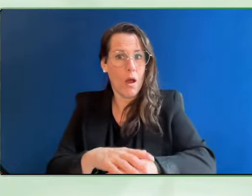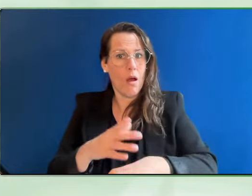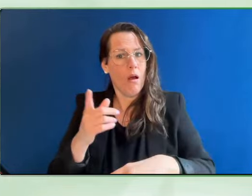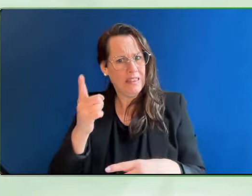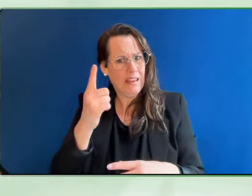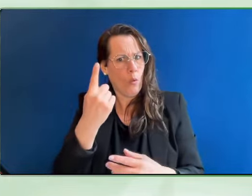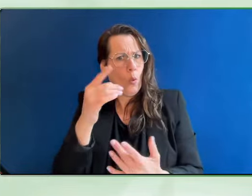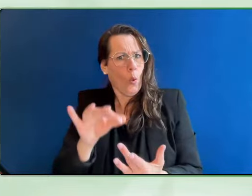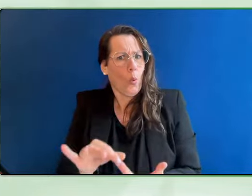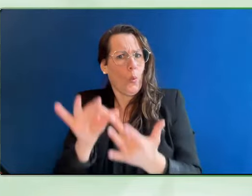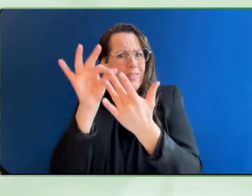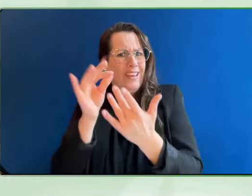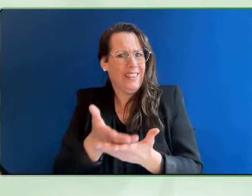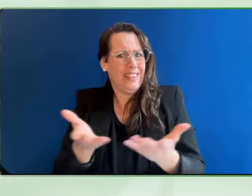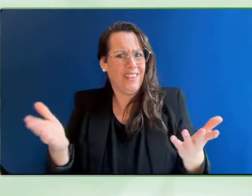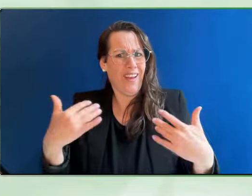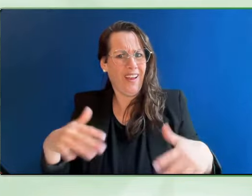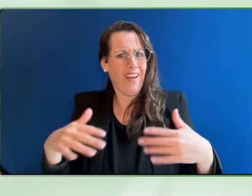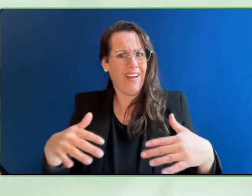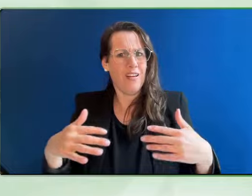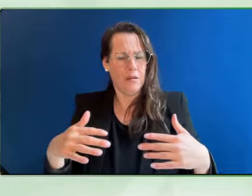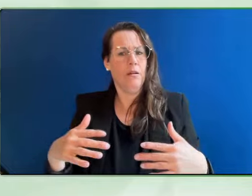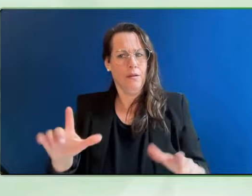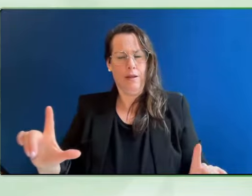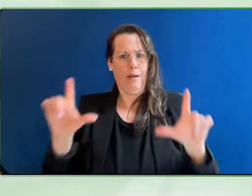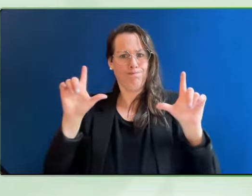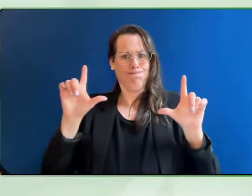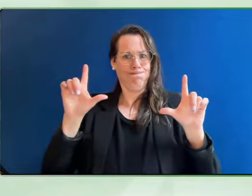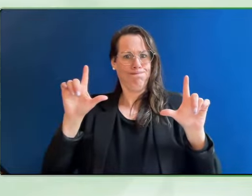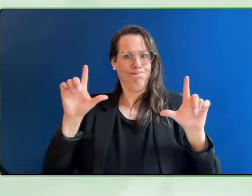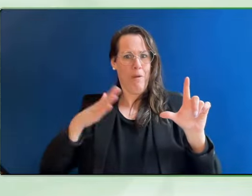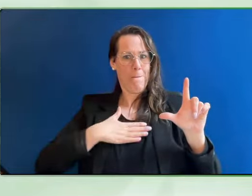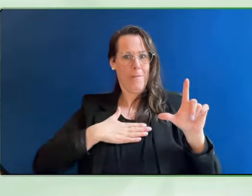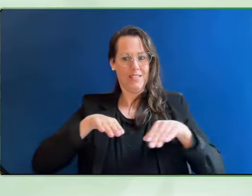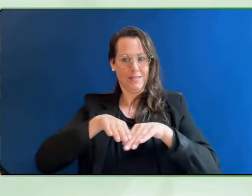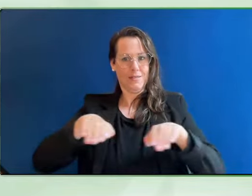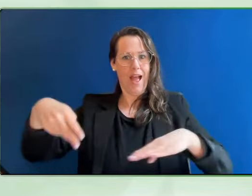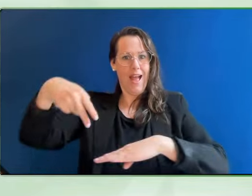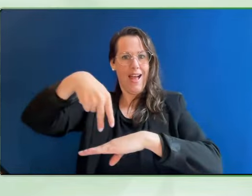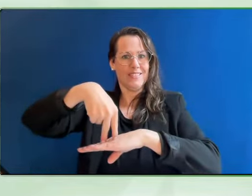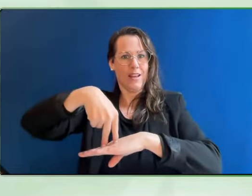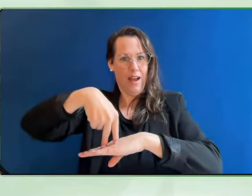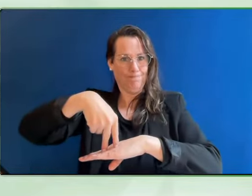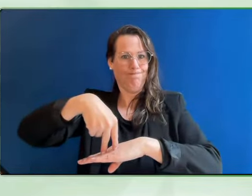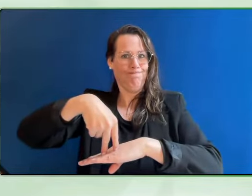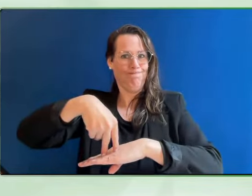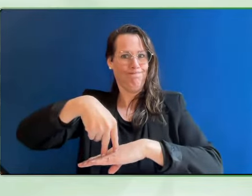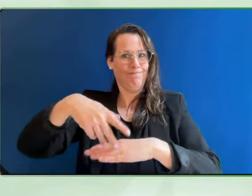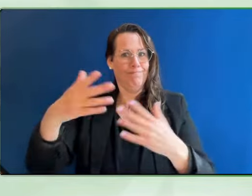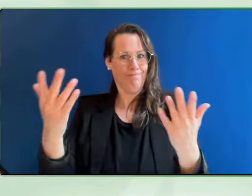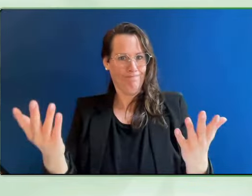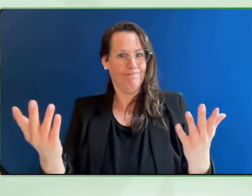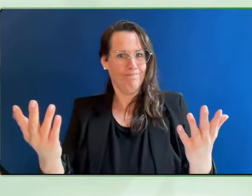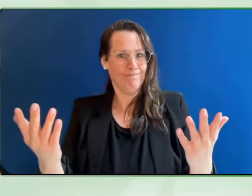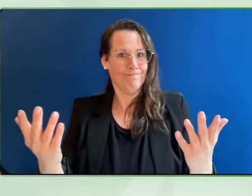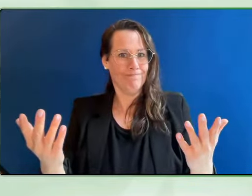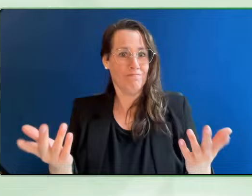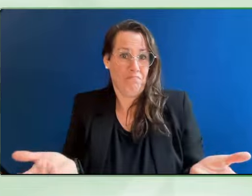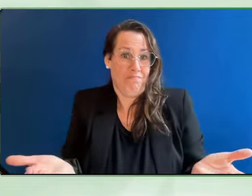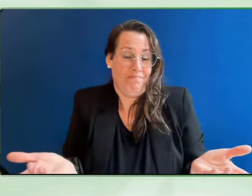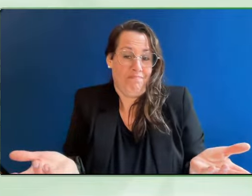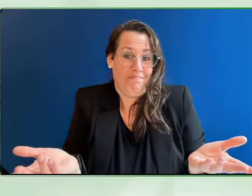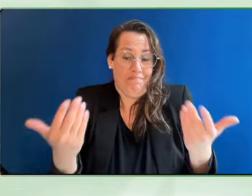express myself the way that that music can be capable of expressing